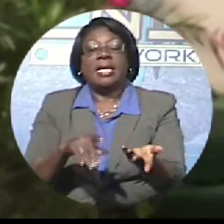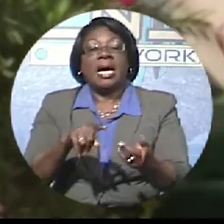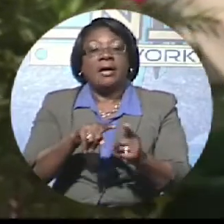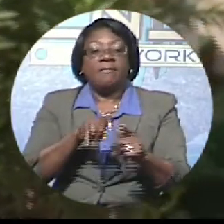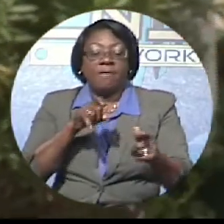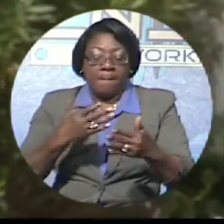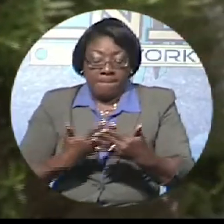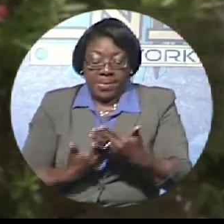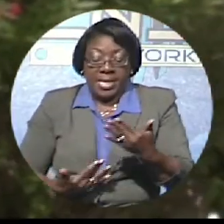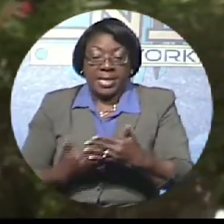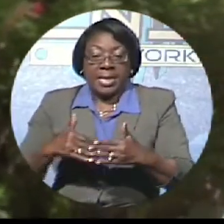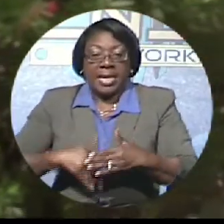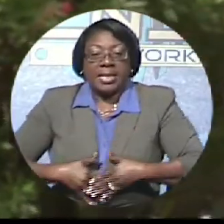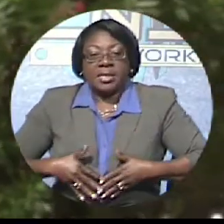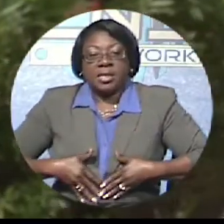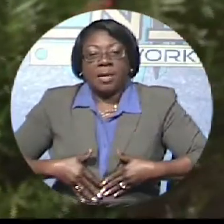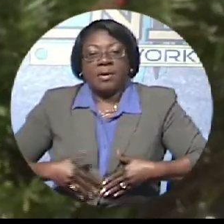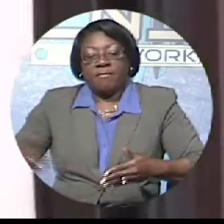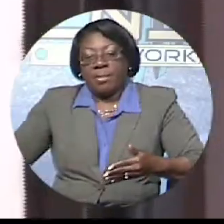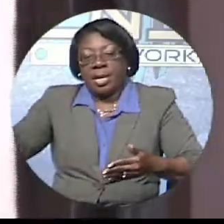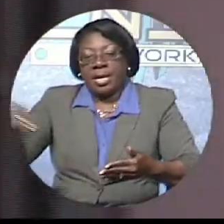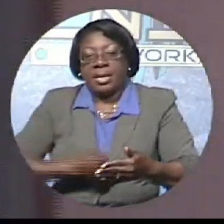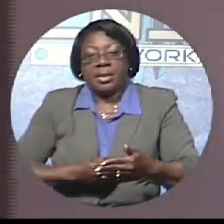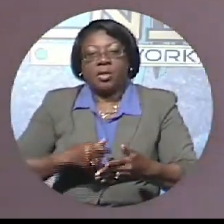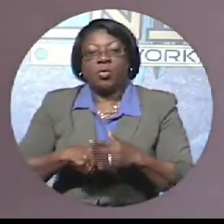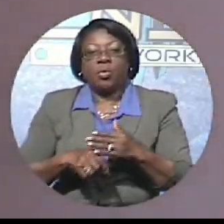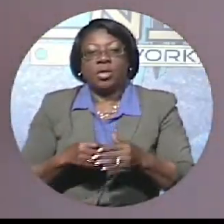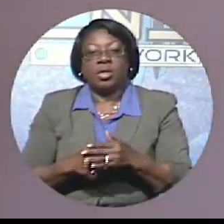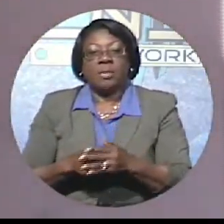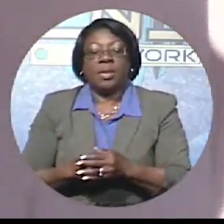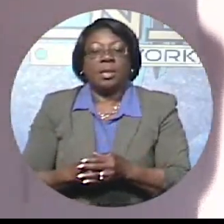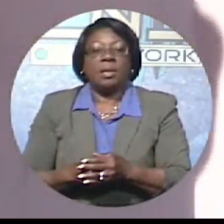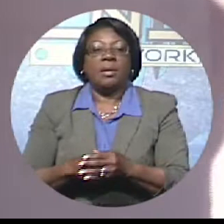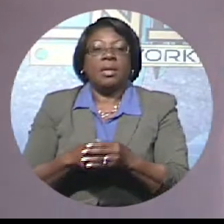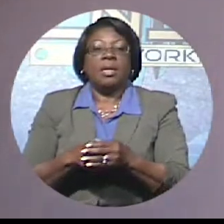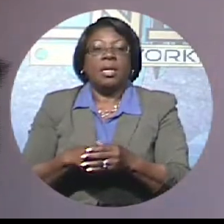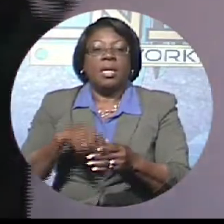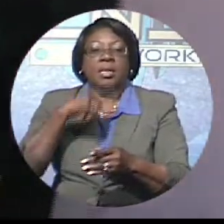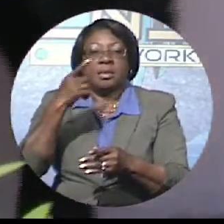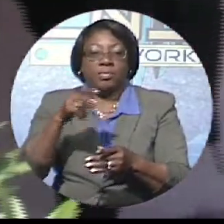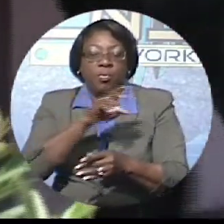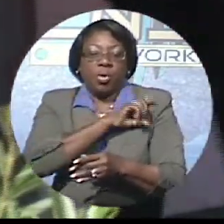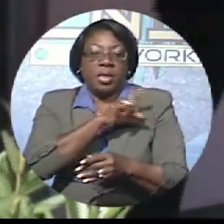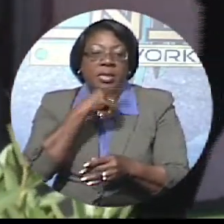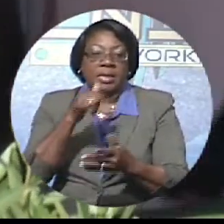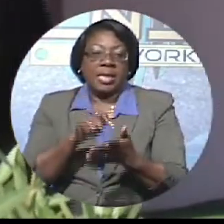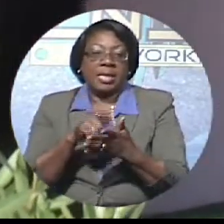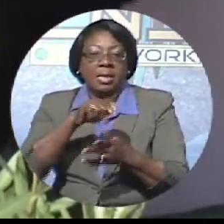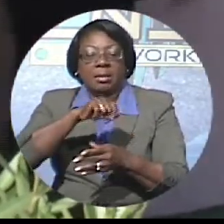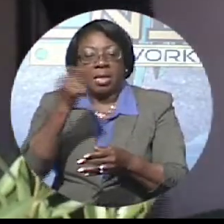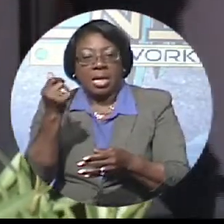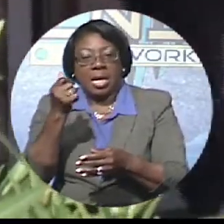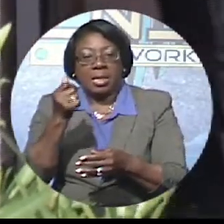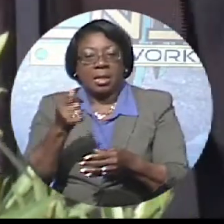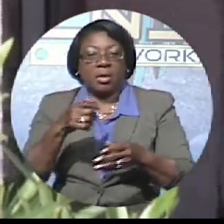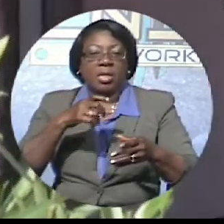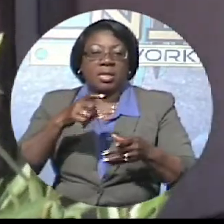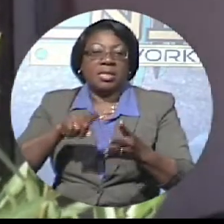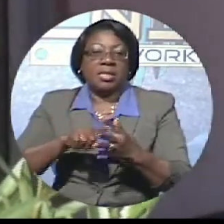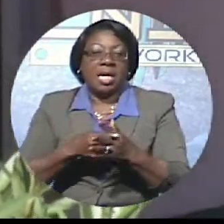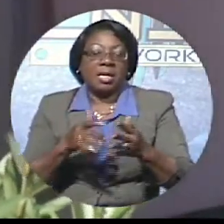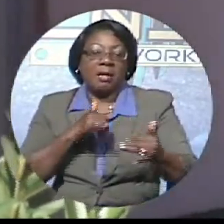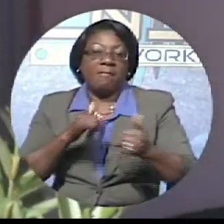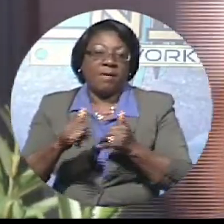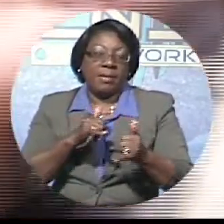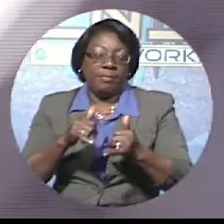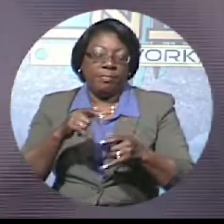During today's proceedings, Smith said that he and Rolle got into a brief struggle at the station after he told the 23-year-old that